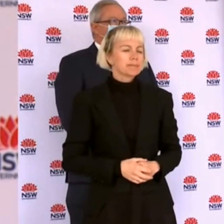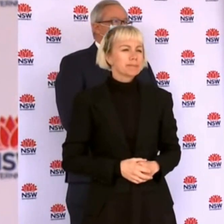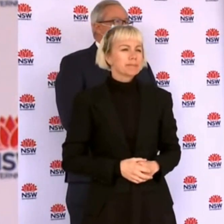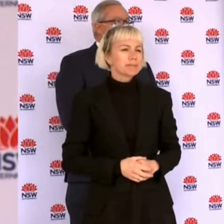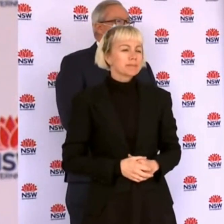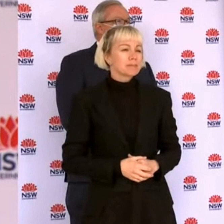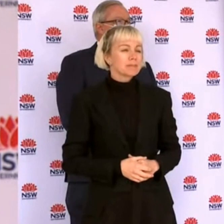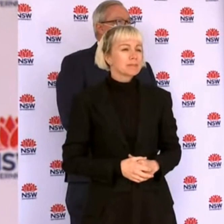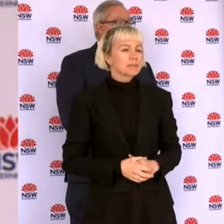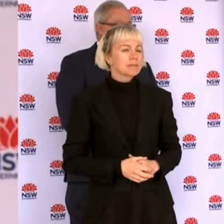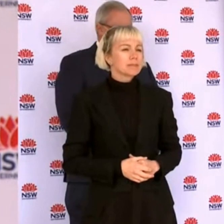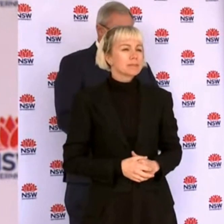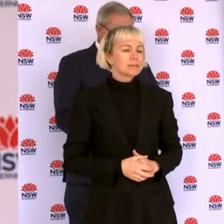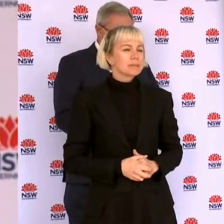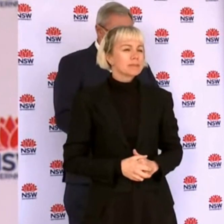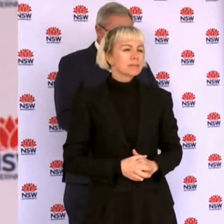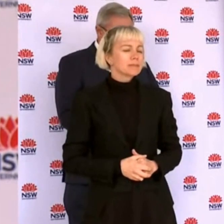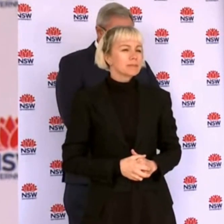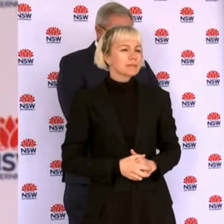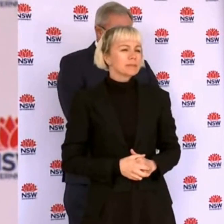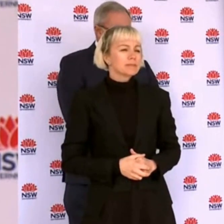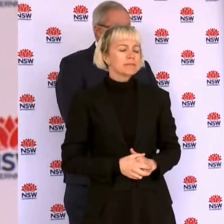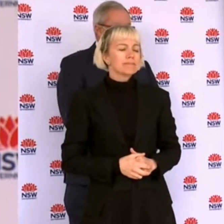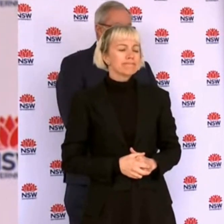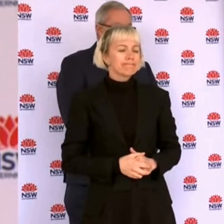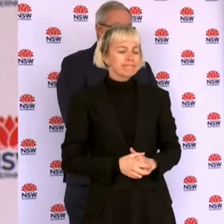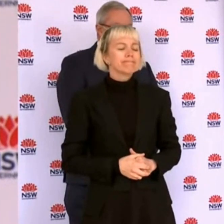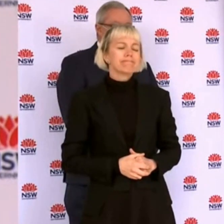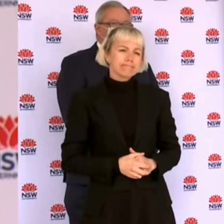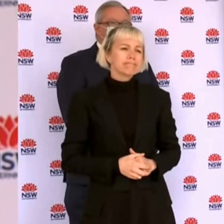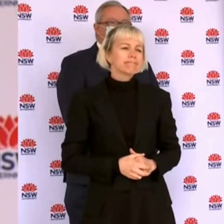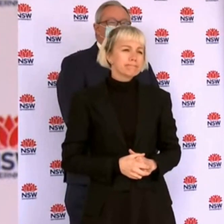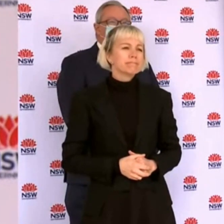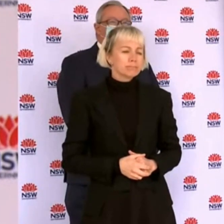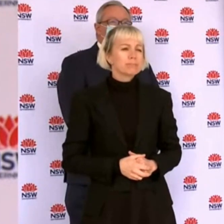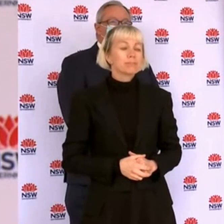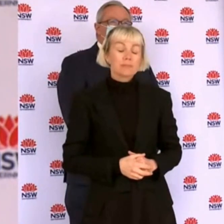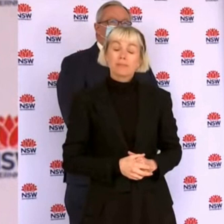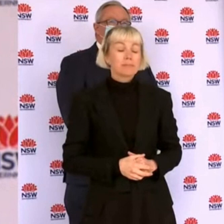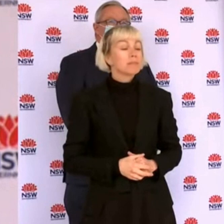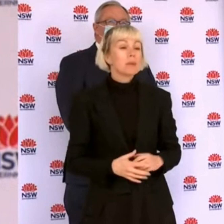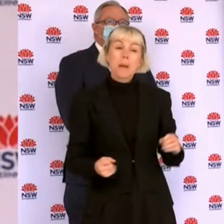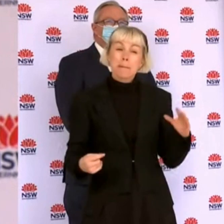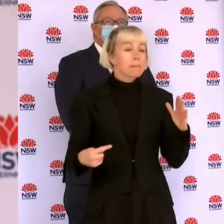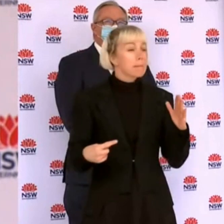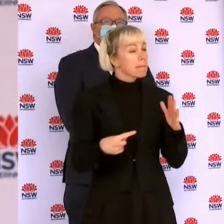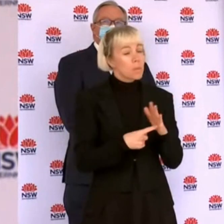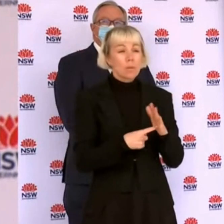I think it's incredibly important to again emphasise, yes, the